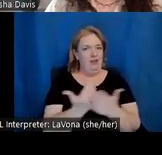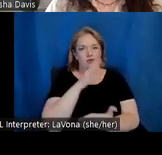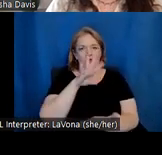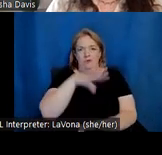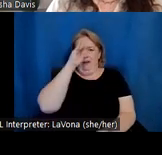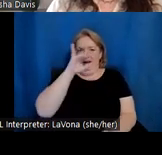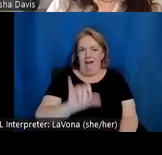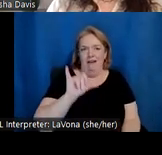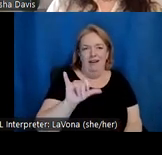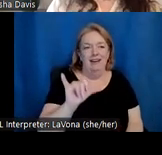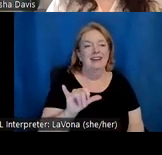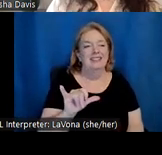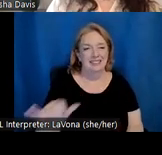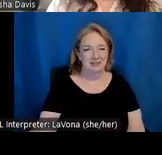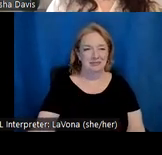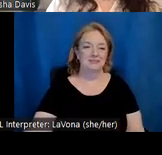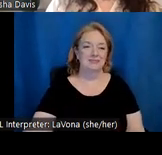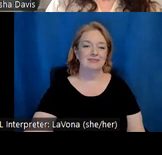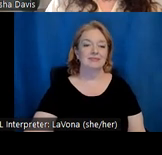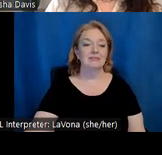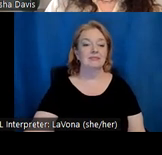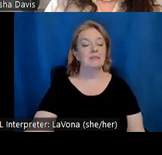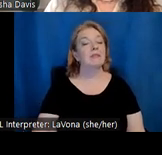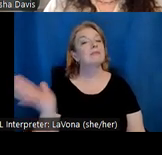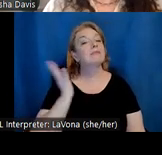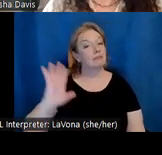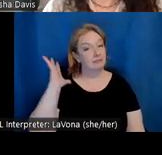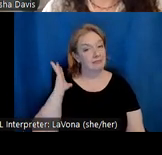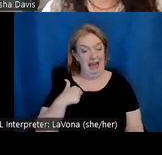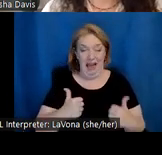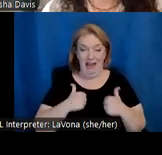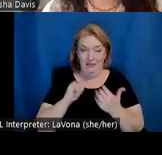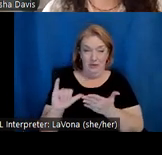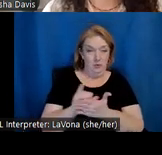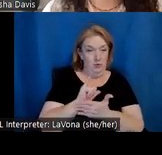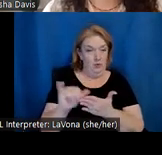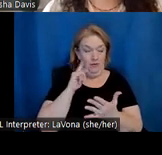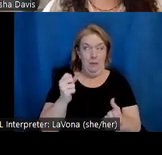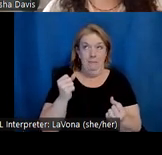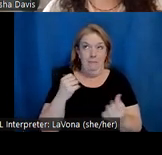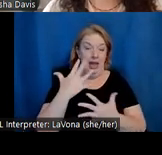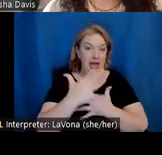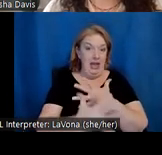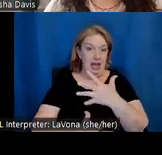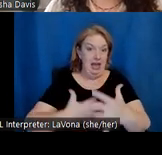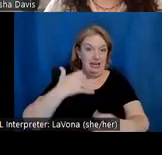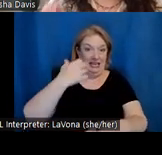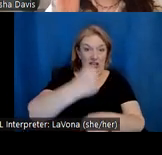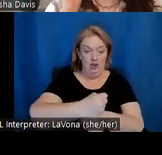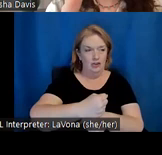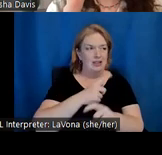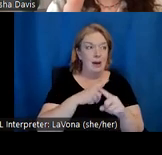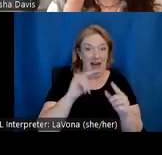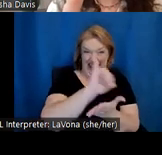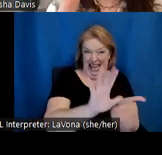many colleagues, although I was a New York City resident for years, this place was completely unknown to me